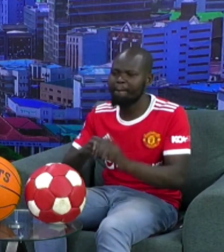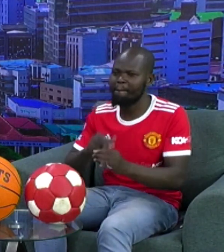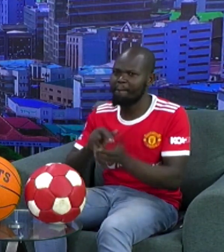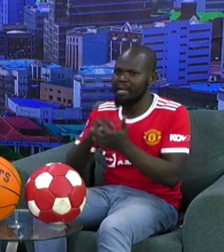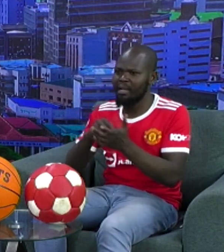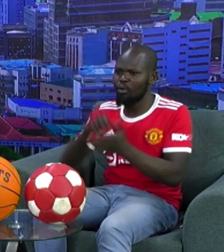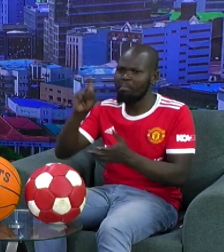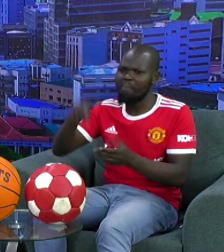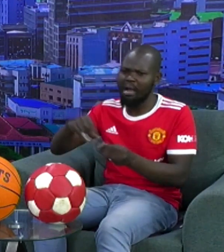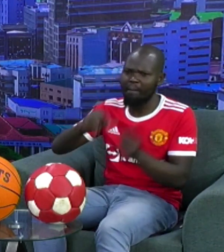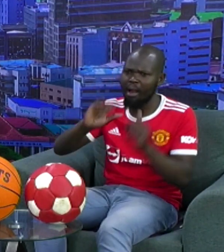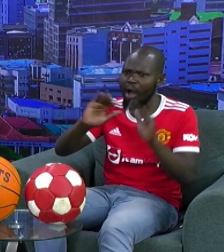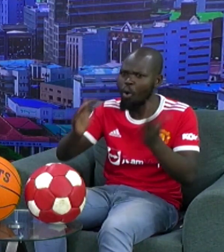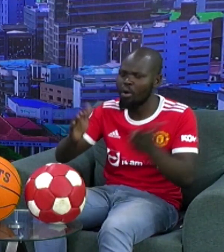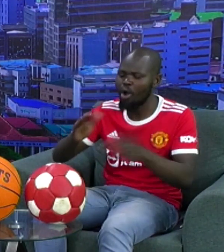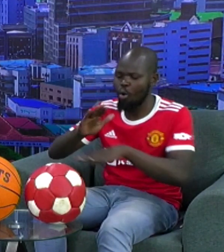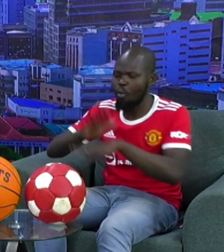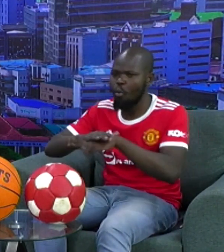wondering,